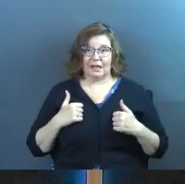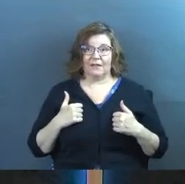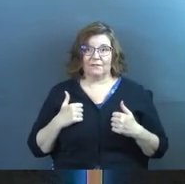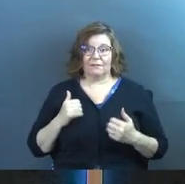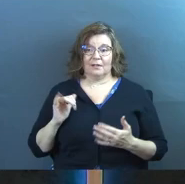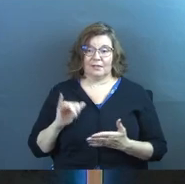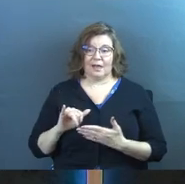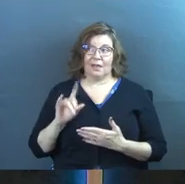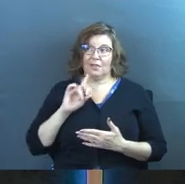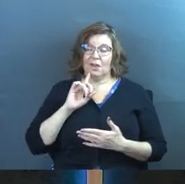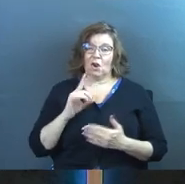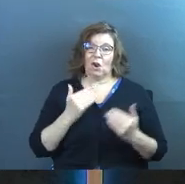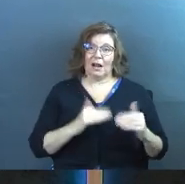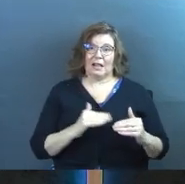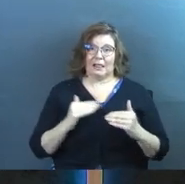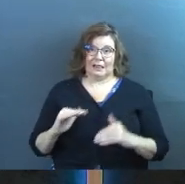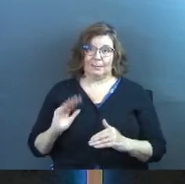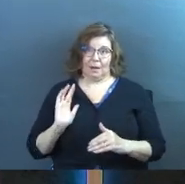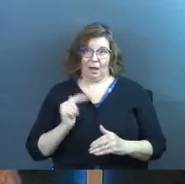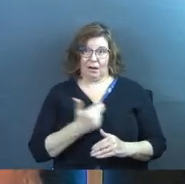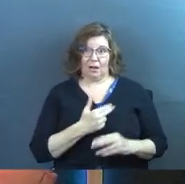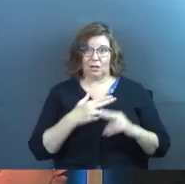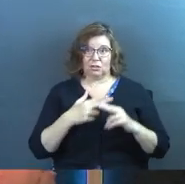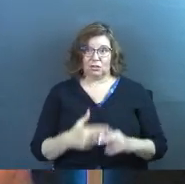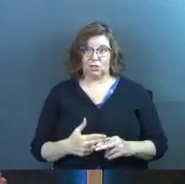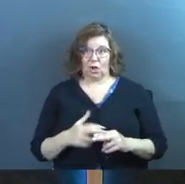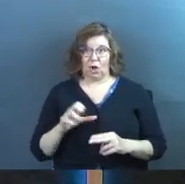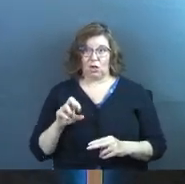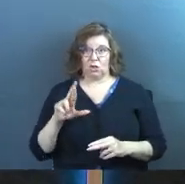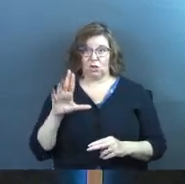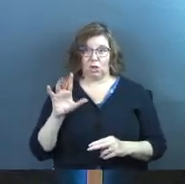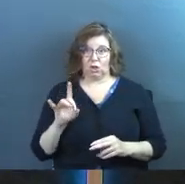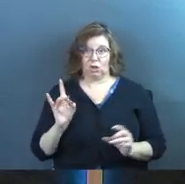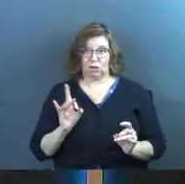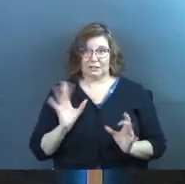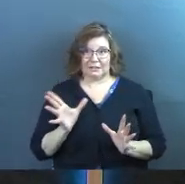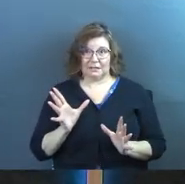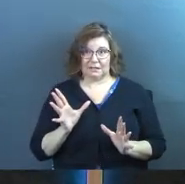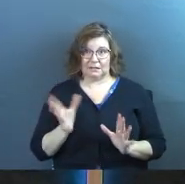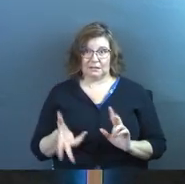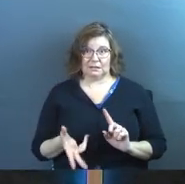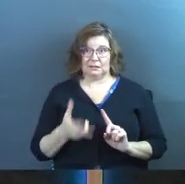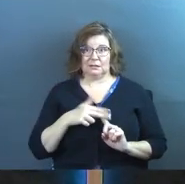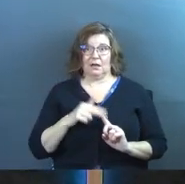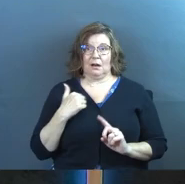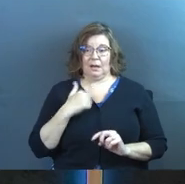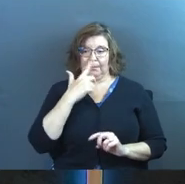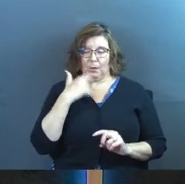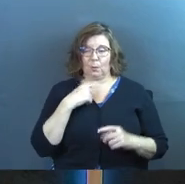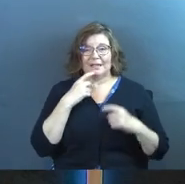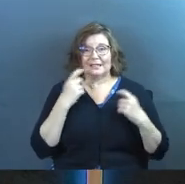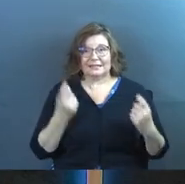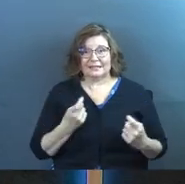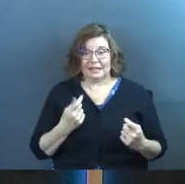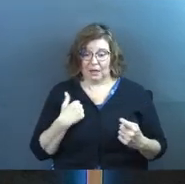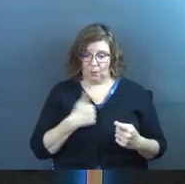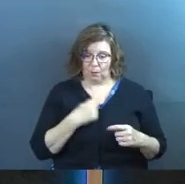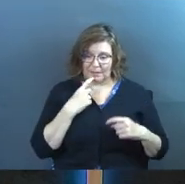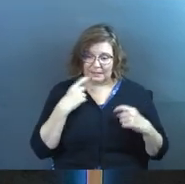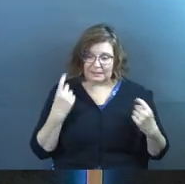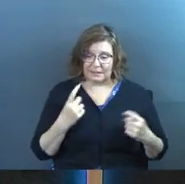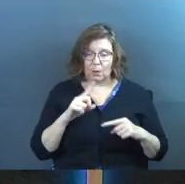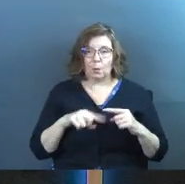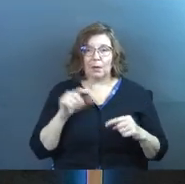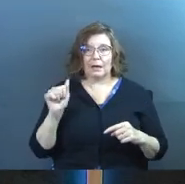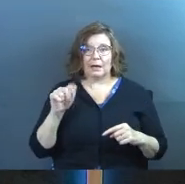the fact that there are limitations on us called the curse that came in Genesis because we sinned. And when we sinned,